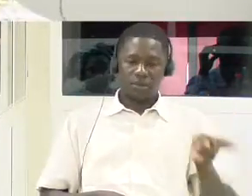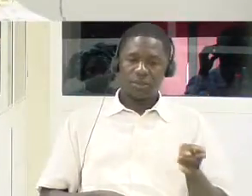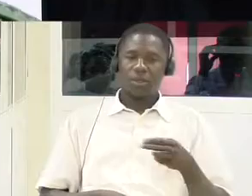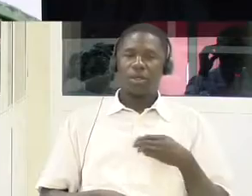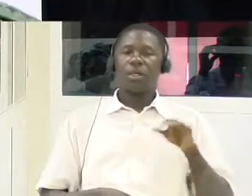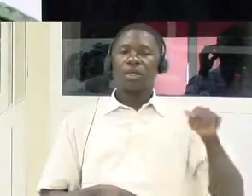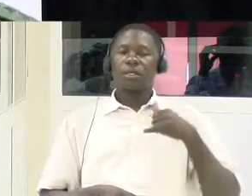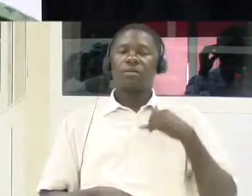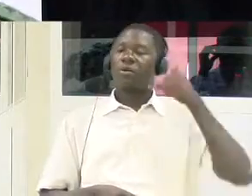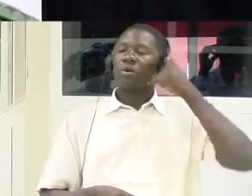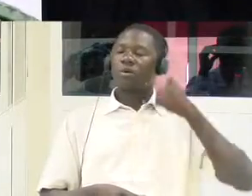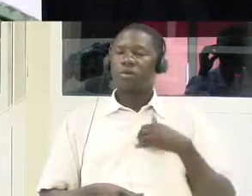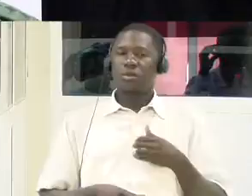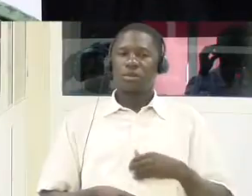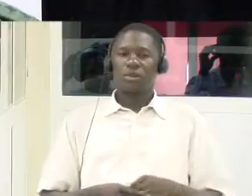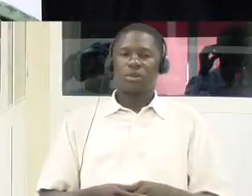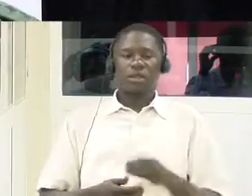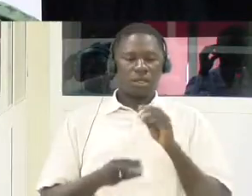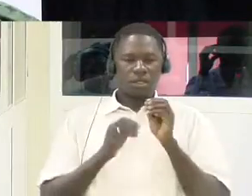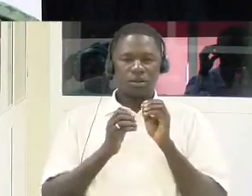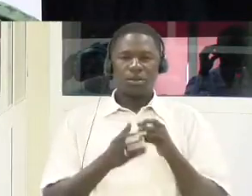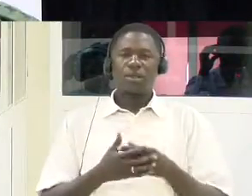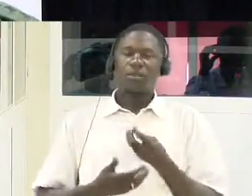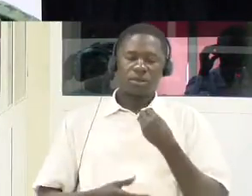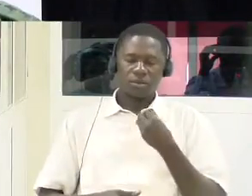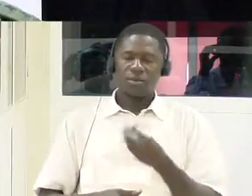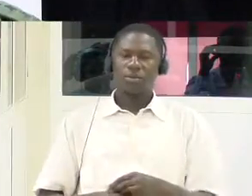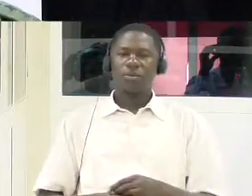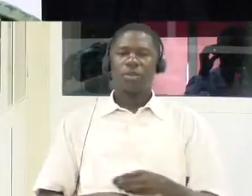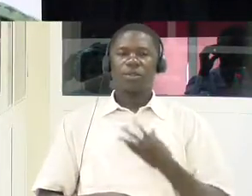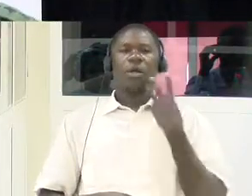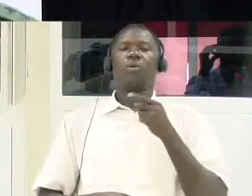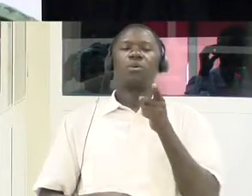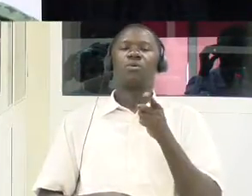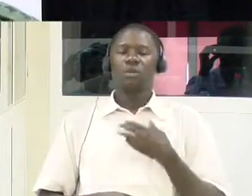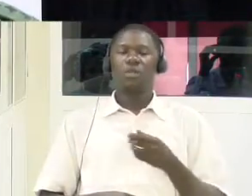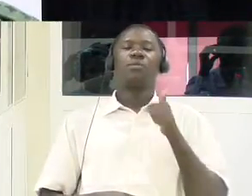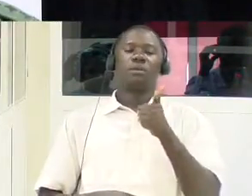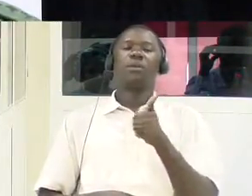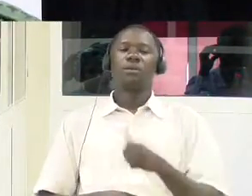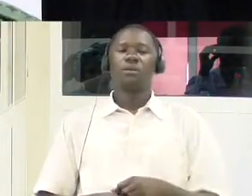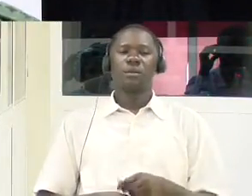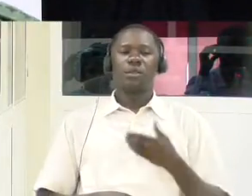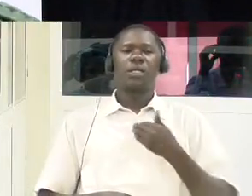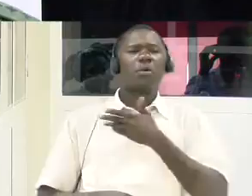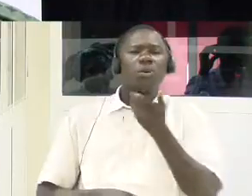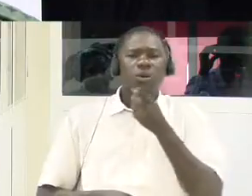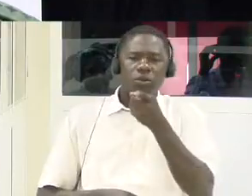said, "Permission, sir." I said, "Karon, who is that adjutant?" I said, "How are you?" He said, "Fine." He said, "Sir, where are